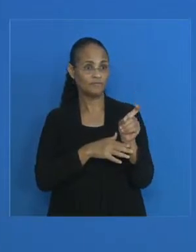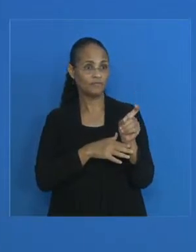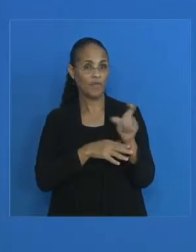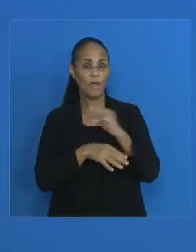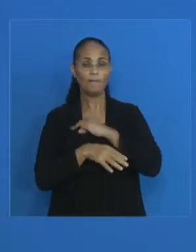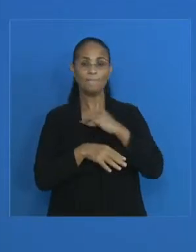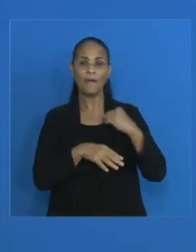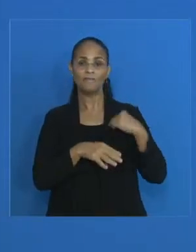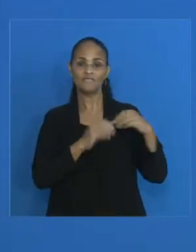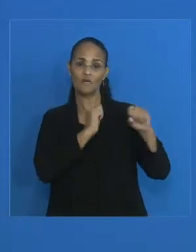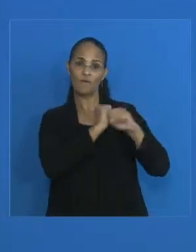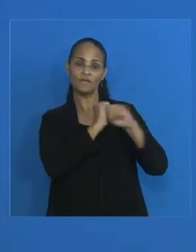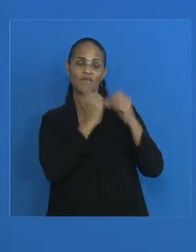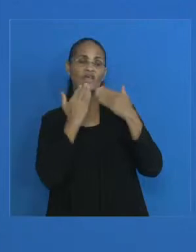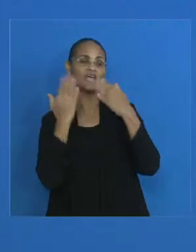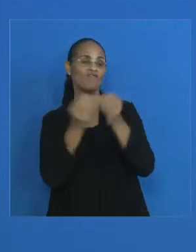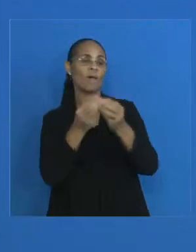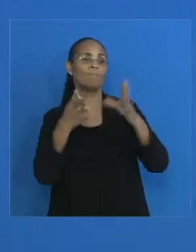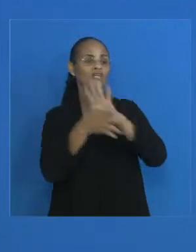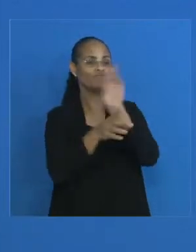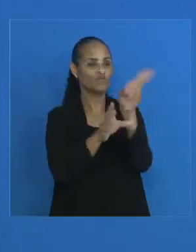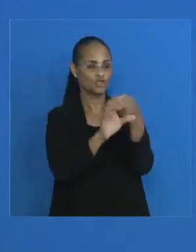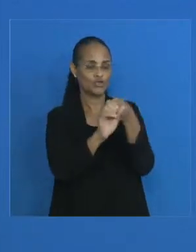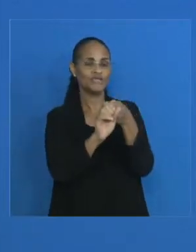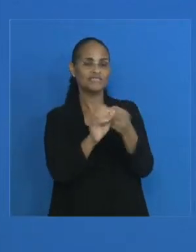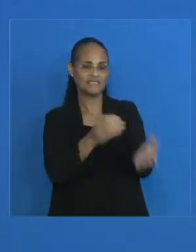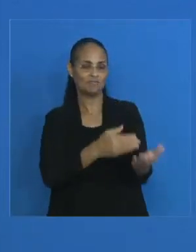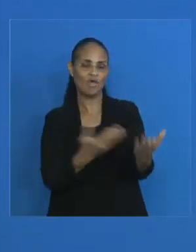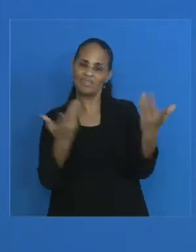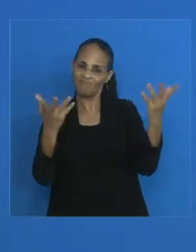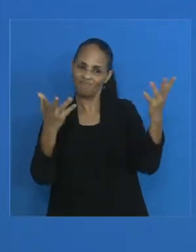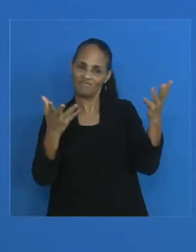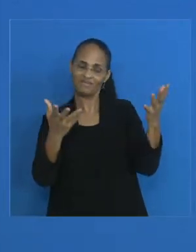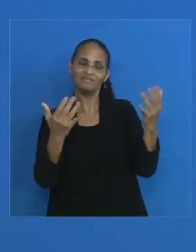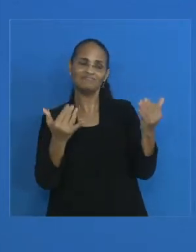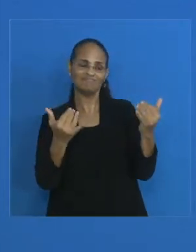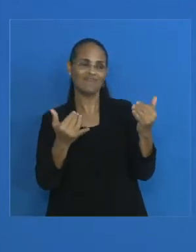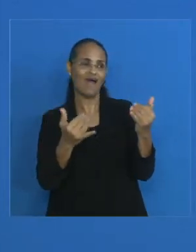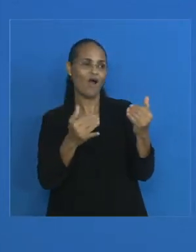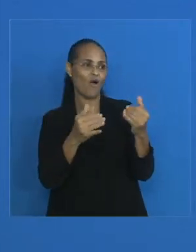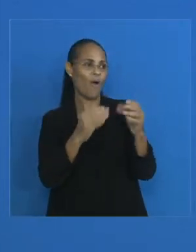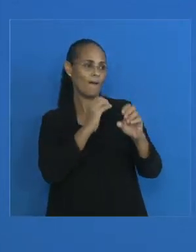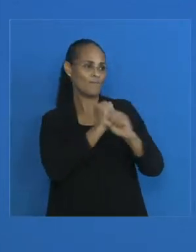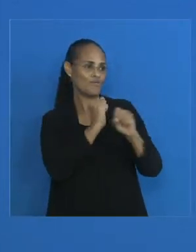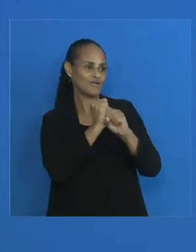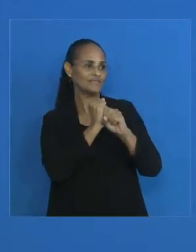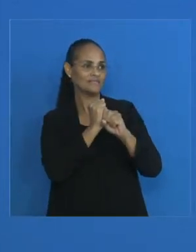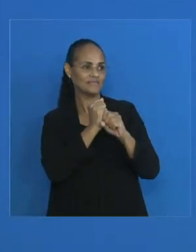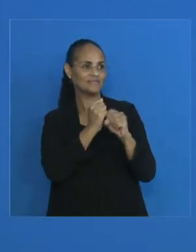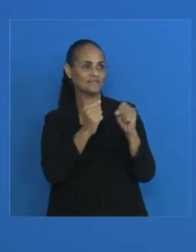Members of the media, thank you very much for joining us this afternoon. That concludes today's press briefing. Thank you very much.